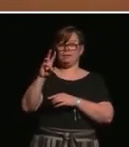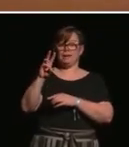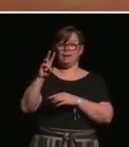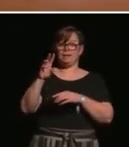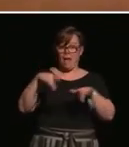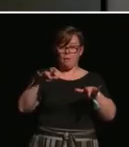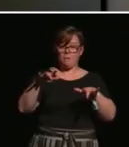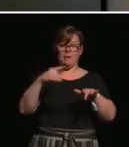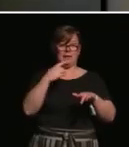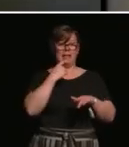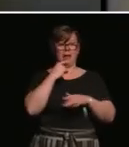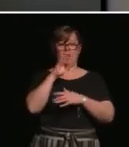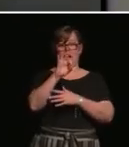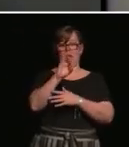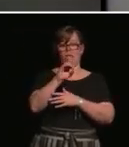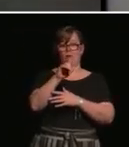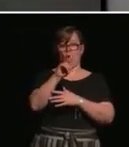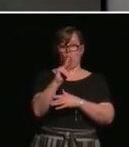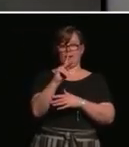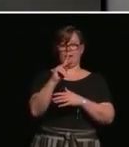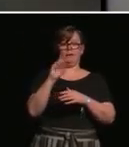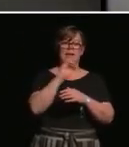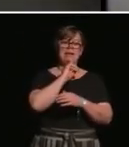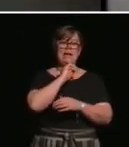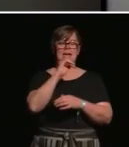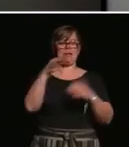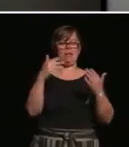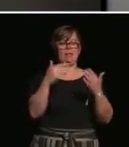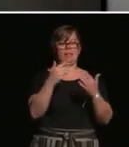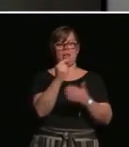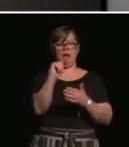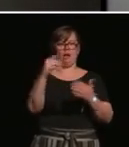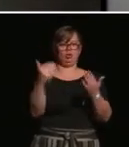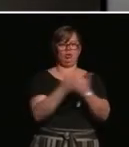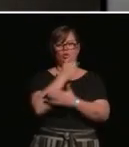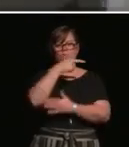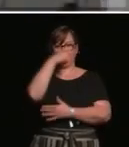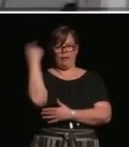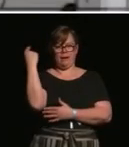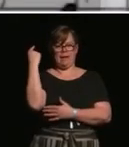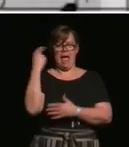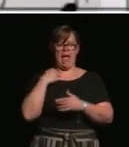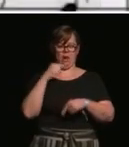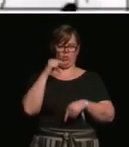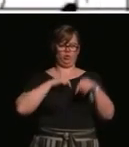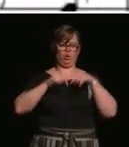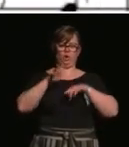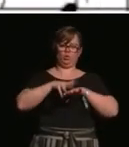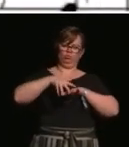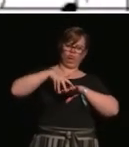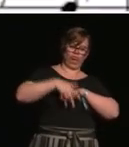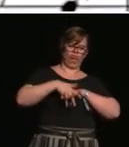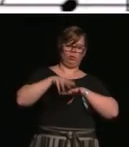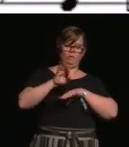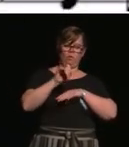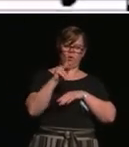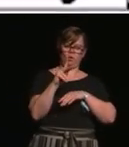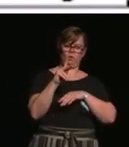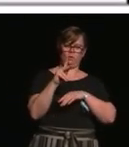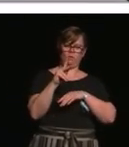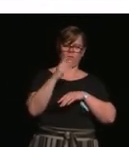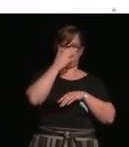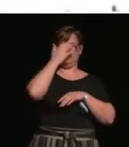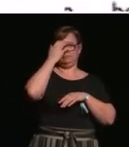New Black, which Rude Girl called a return to Janis's folk roots and a true folk album, sparse